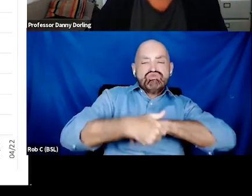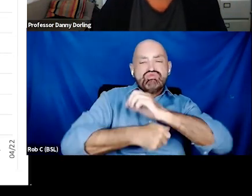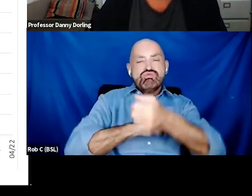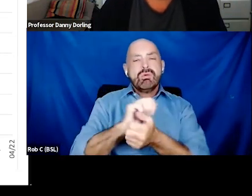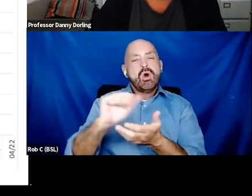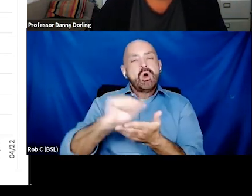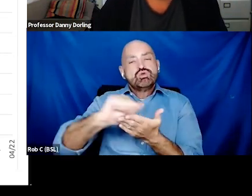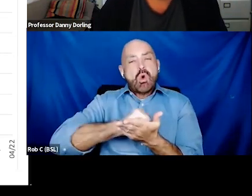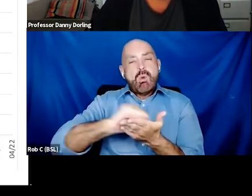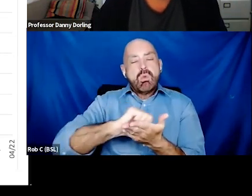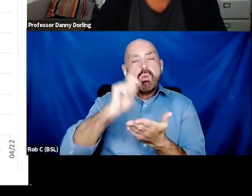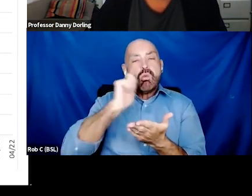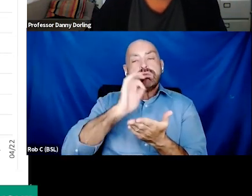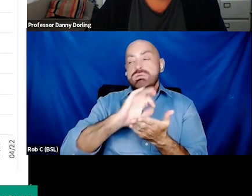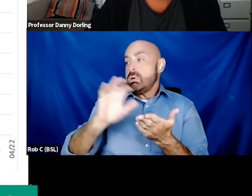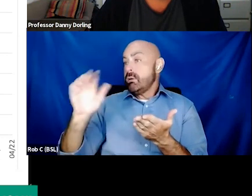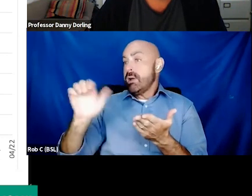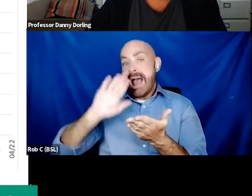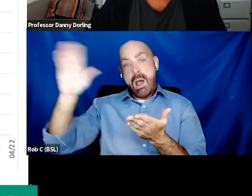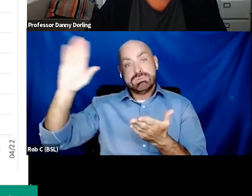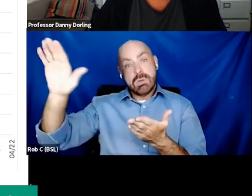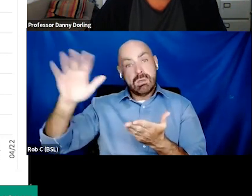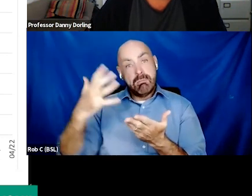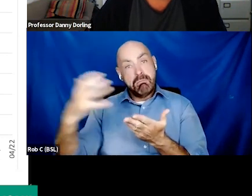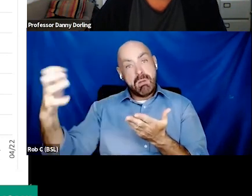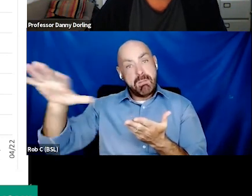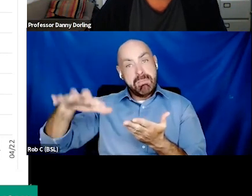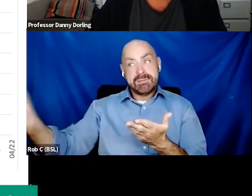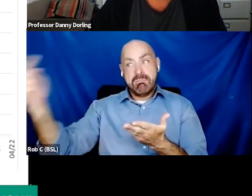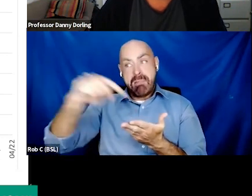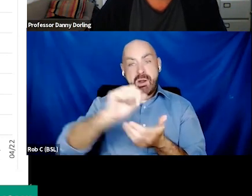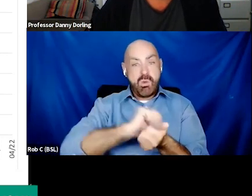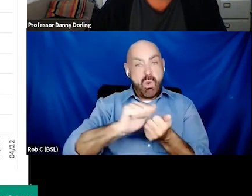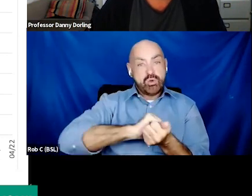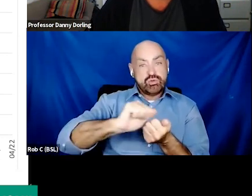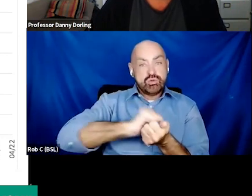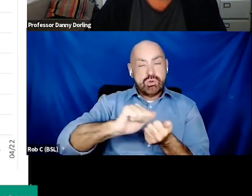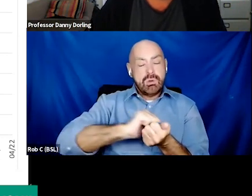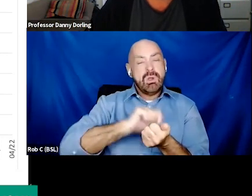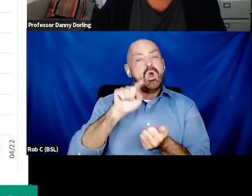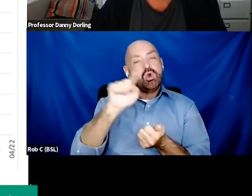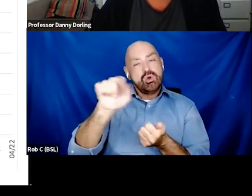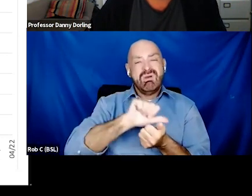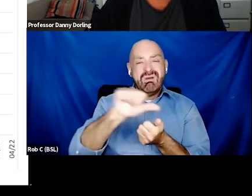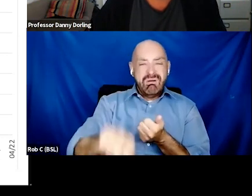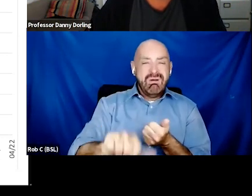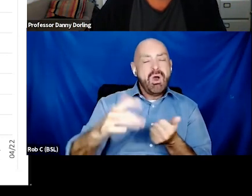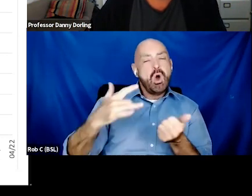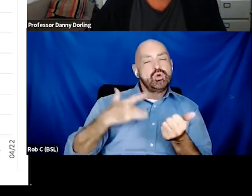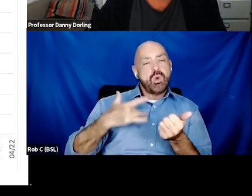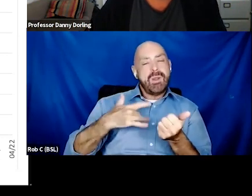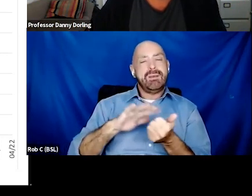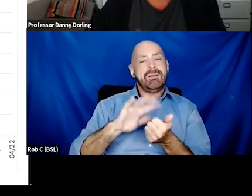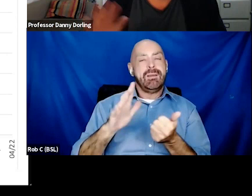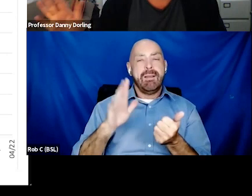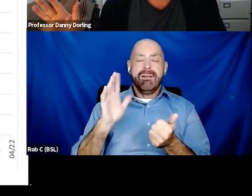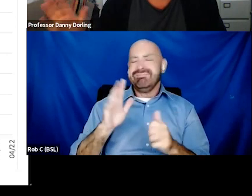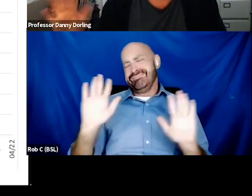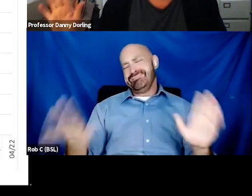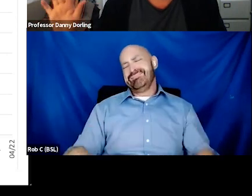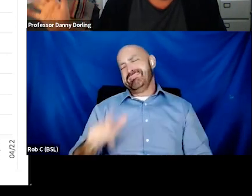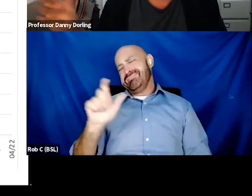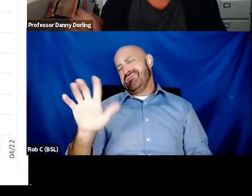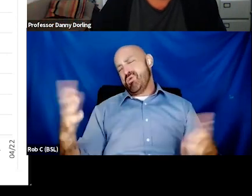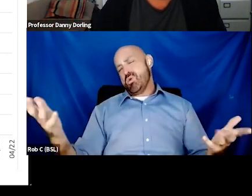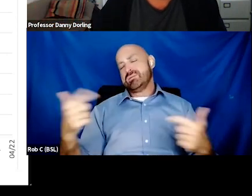back from a public place. I think of this as the do you wash your hands after going to the toilet question. Maybe you said yes, of course I do, but we know